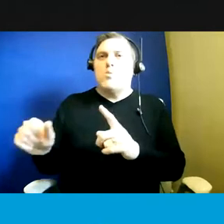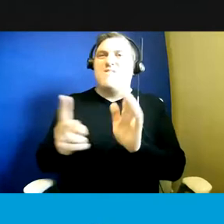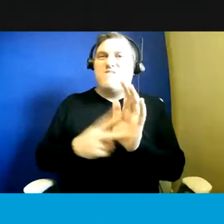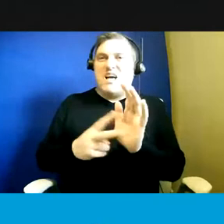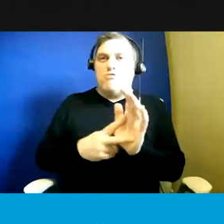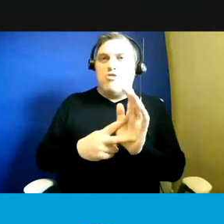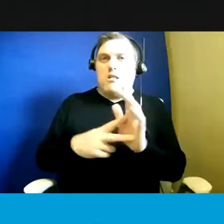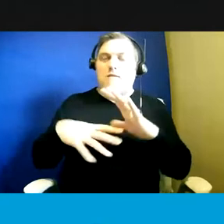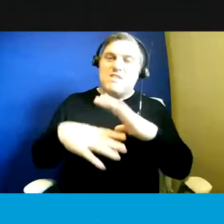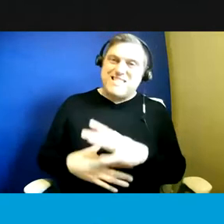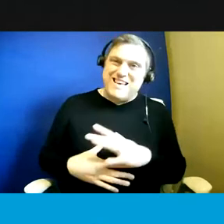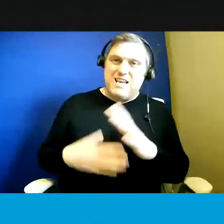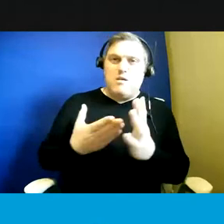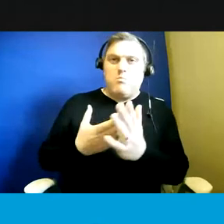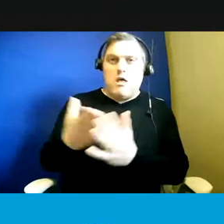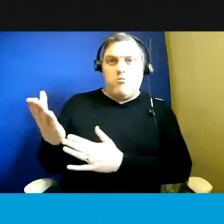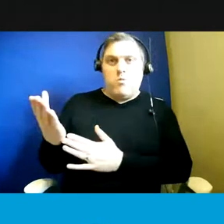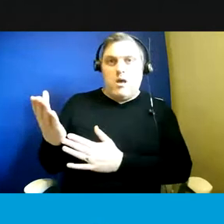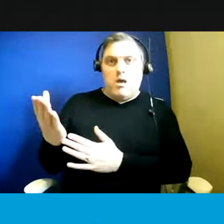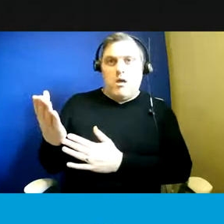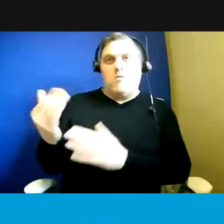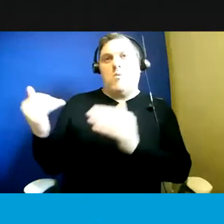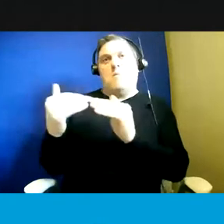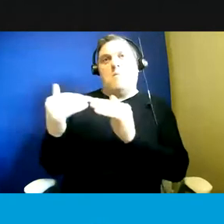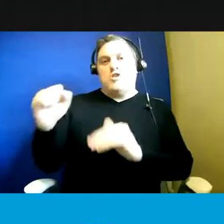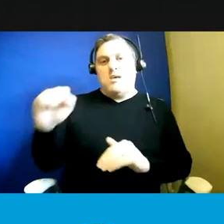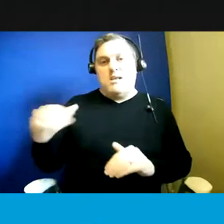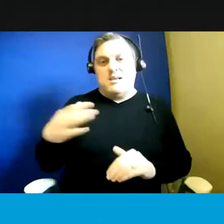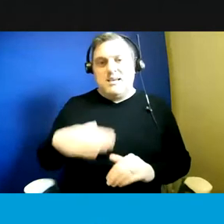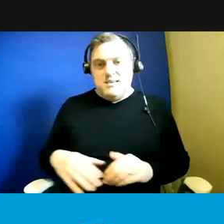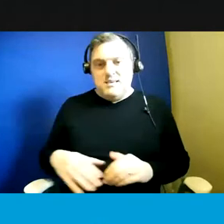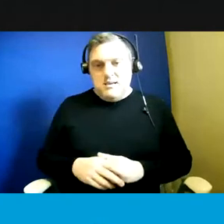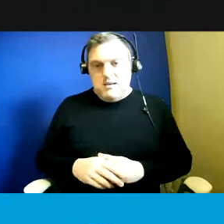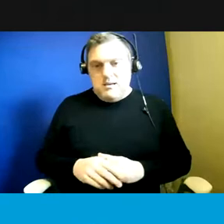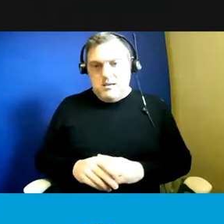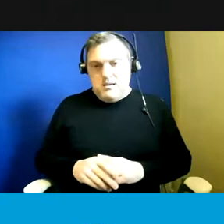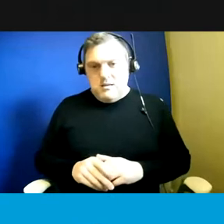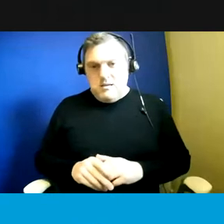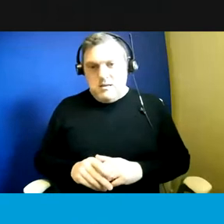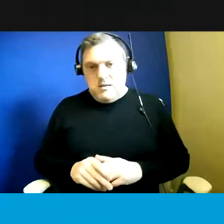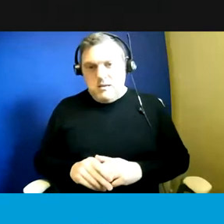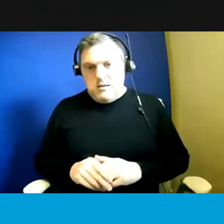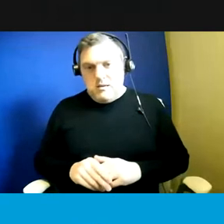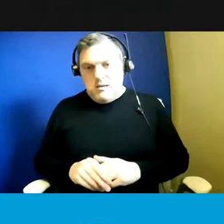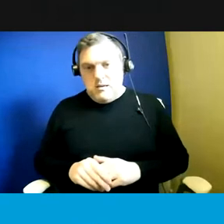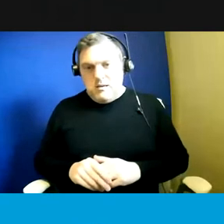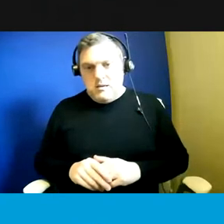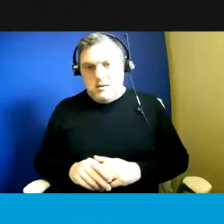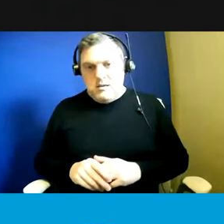within Derbyshire, is really well set up to meet that person's needs already. So when we say it's more likely